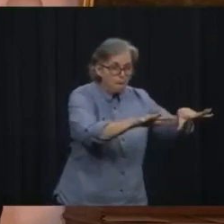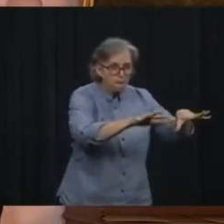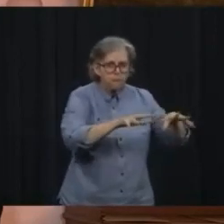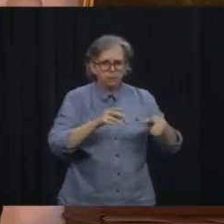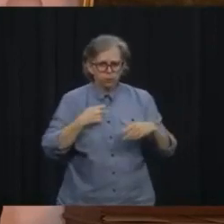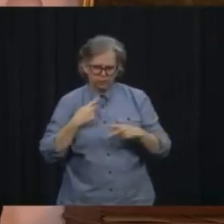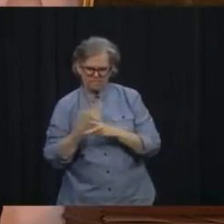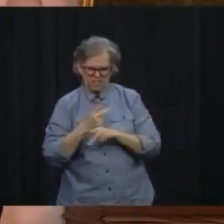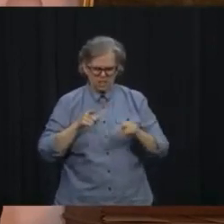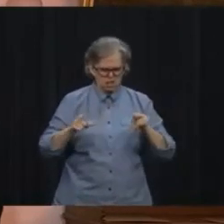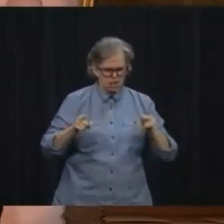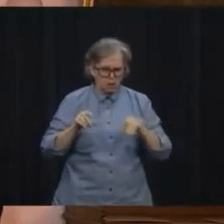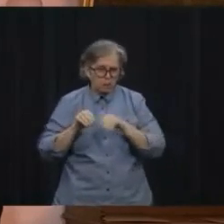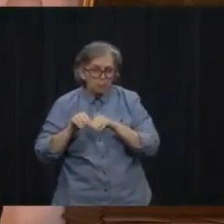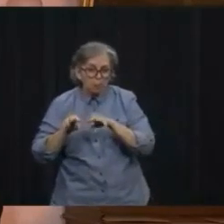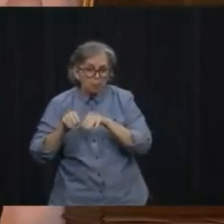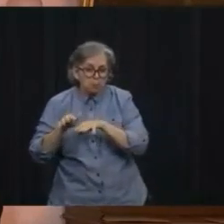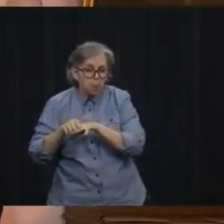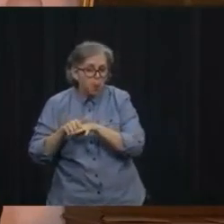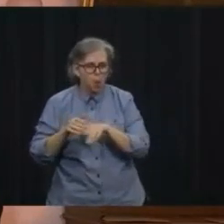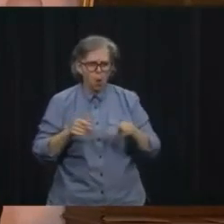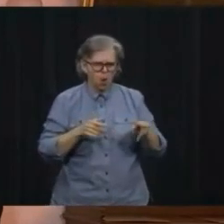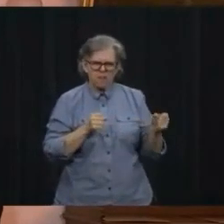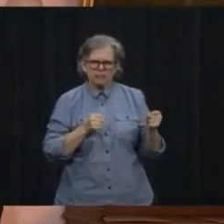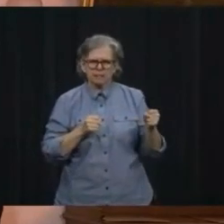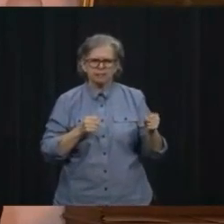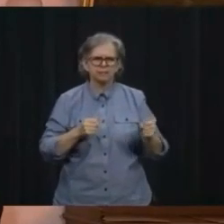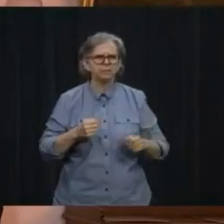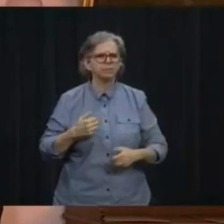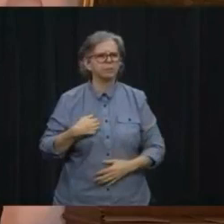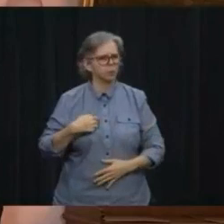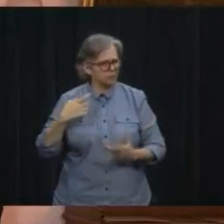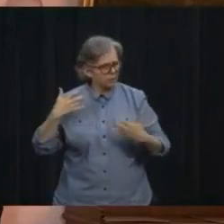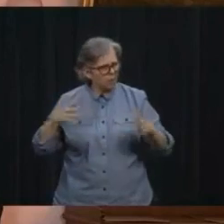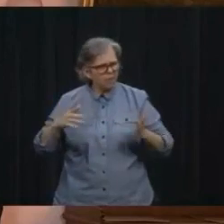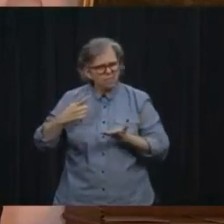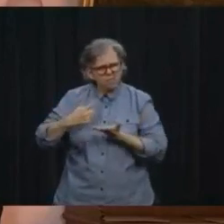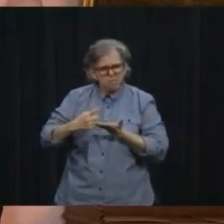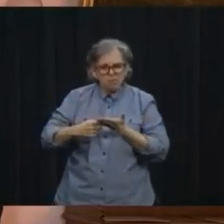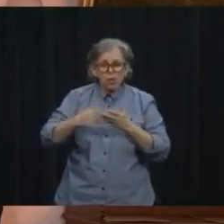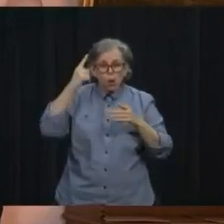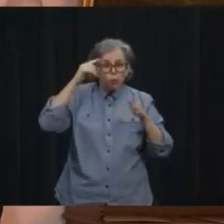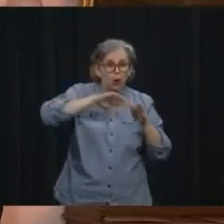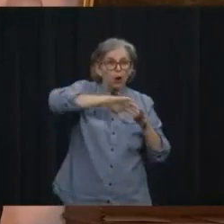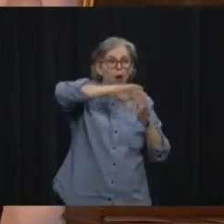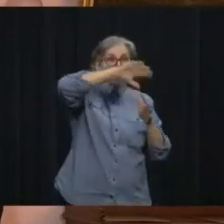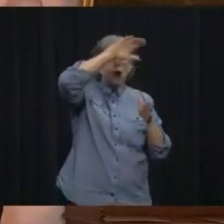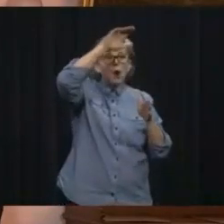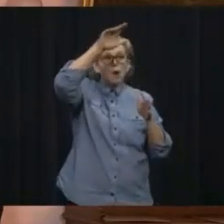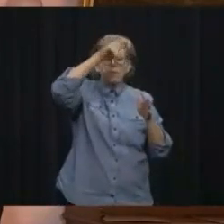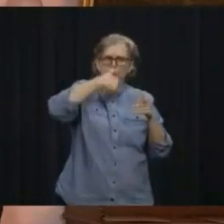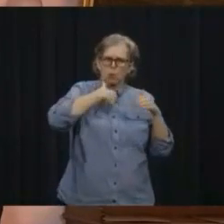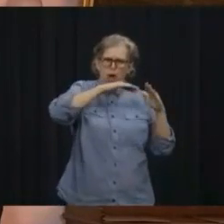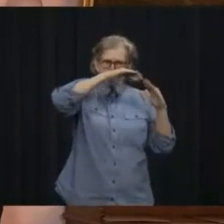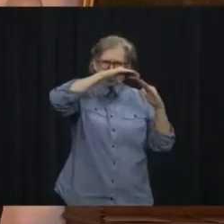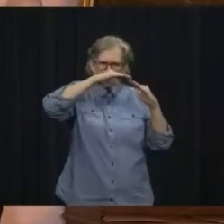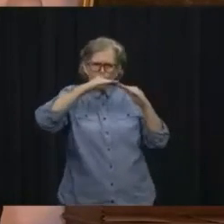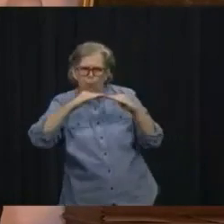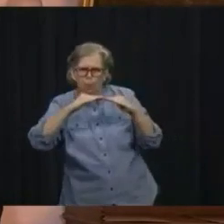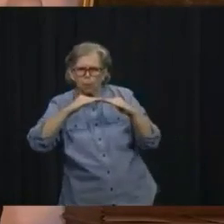We've talked about flattening the curve. We've talked about the steps that we absolutely have to